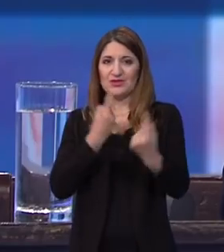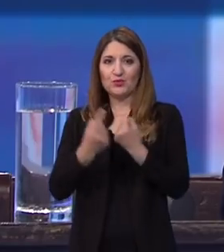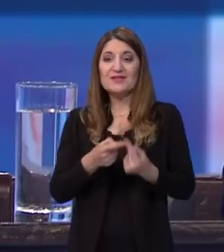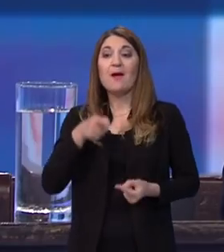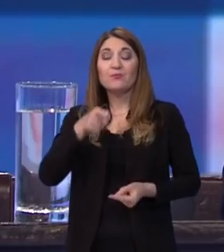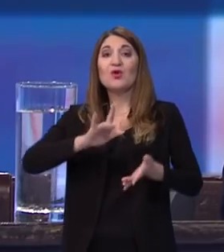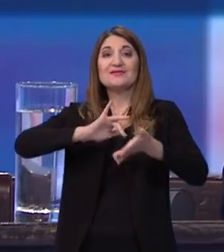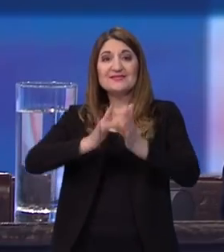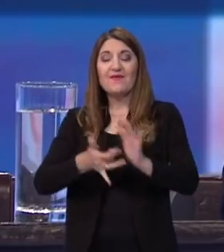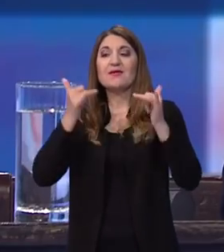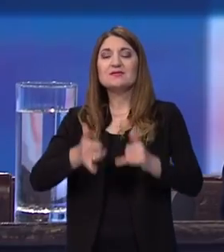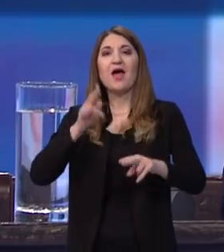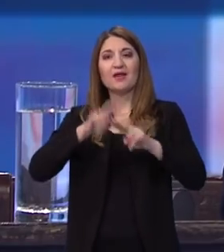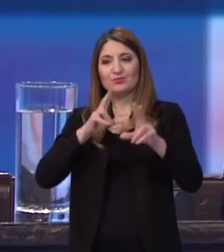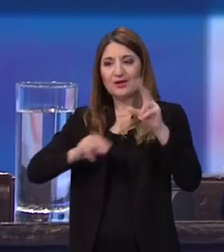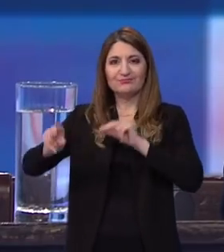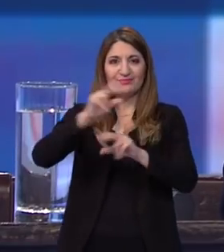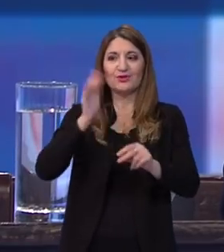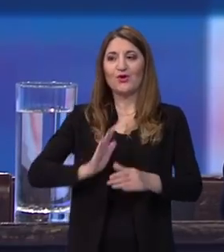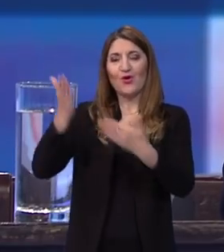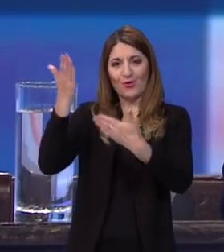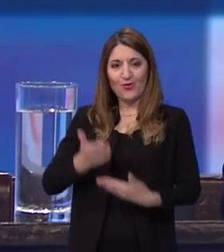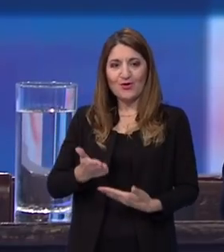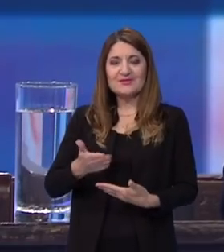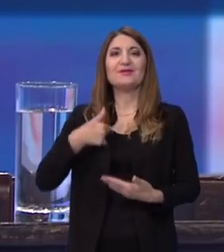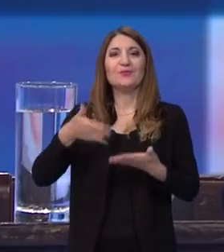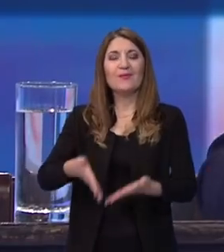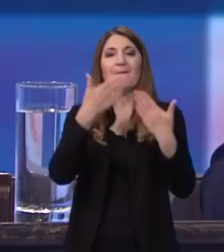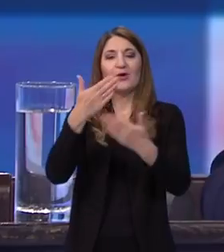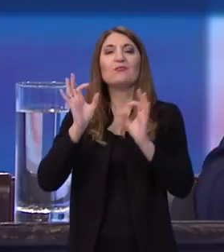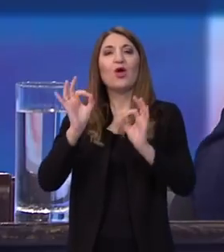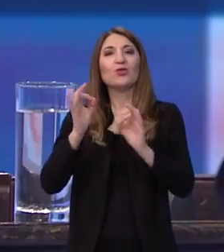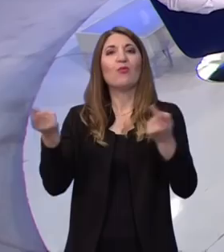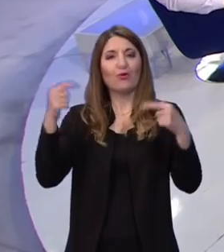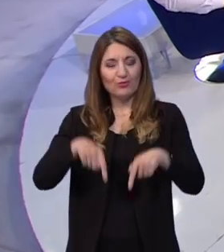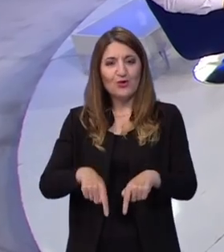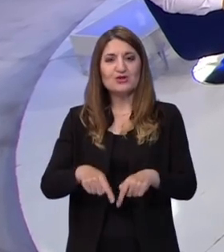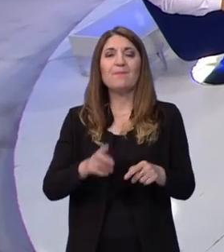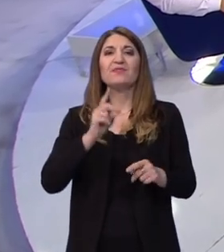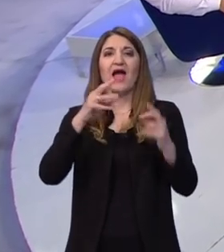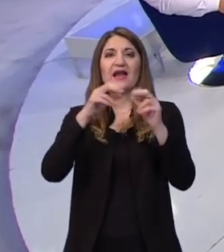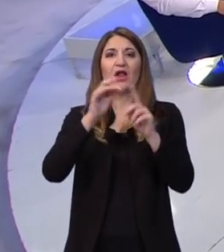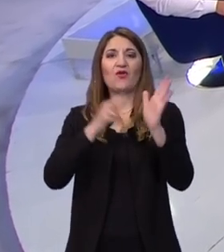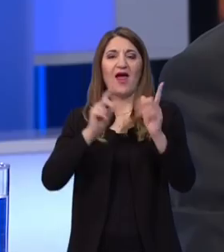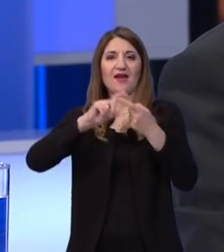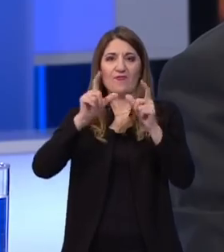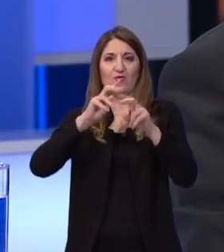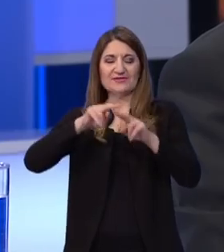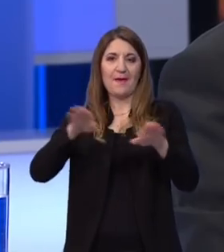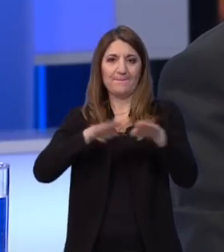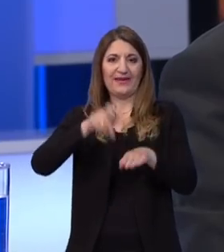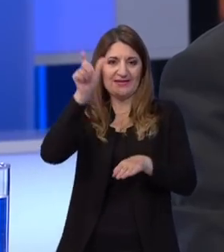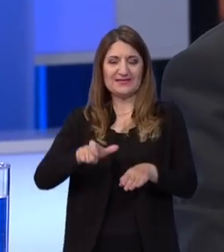It is about. my guests, who the studio, welcome to you. Radovan Fuks, Minister of